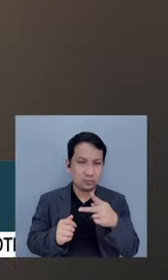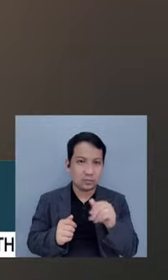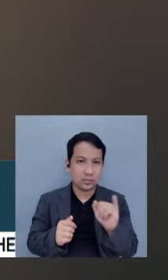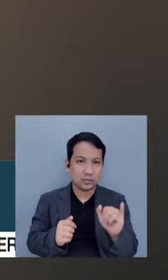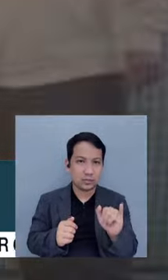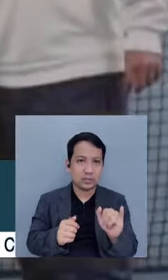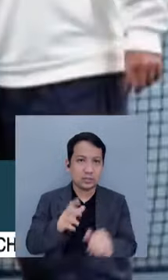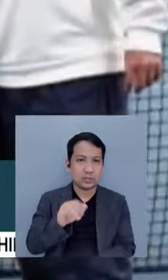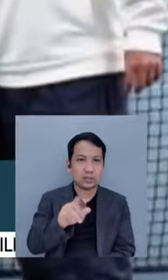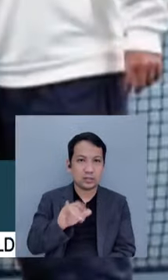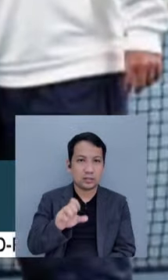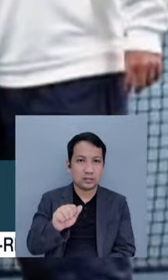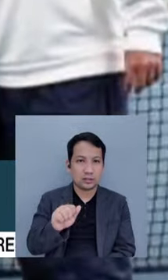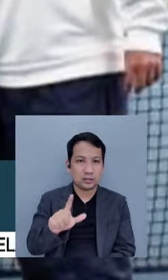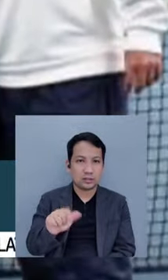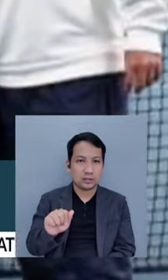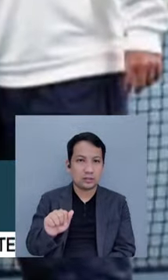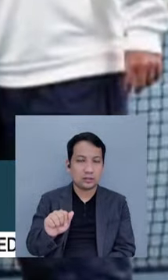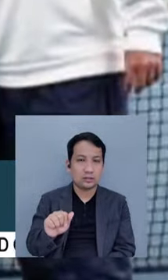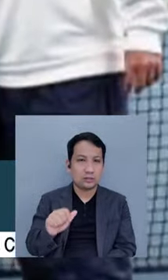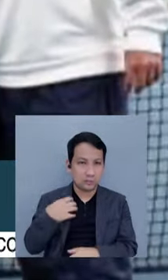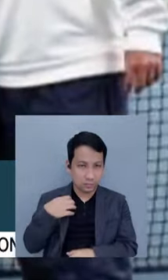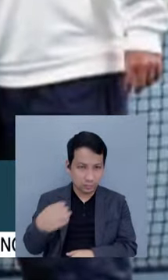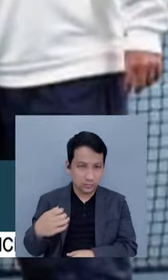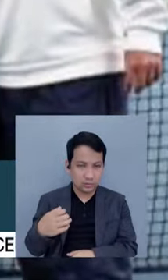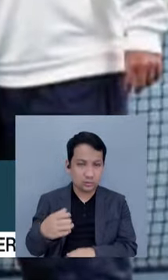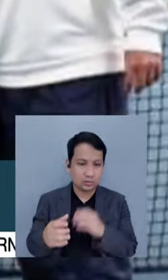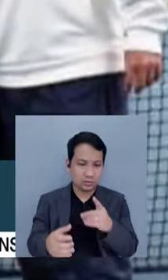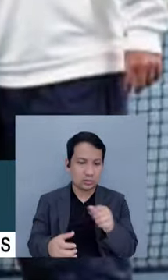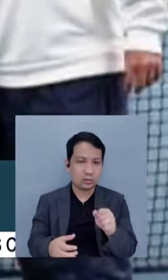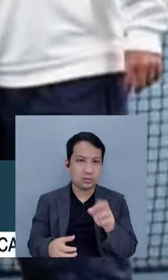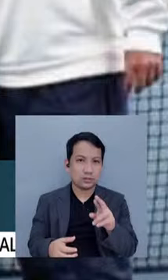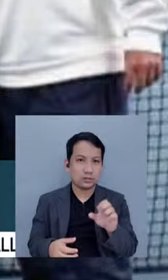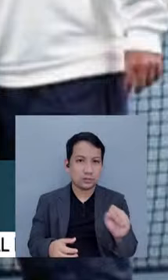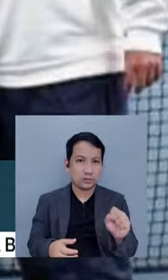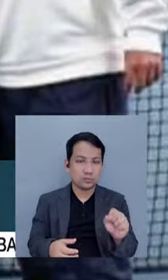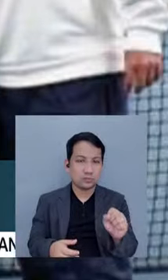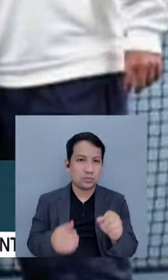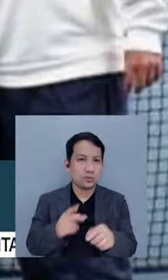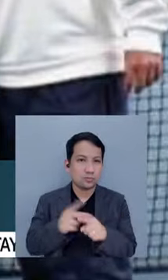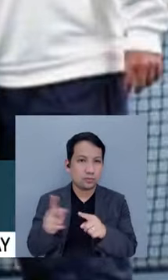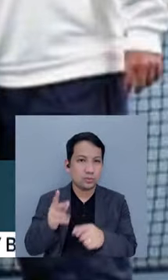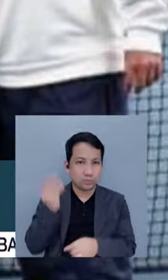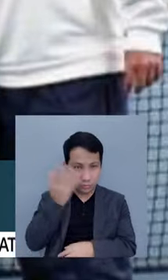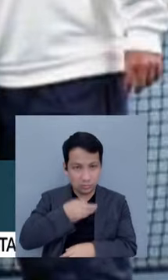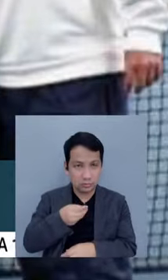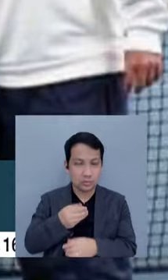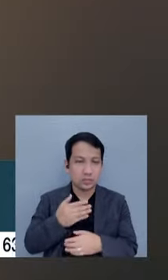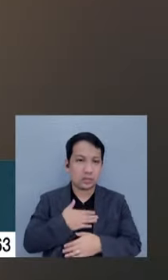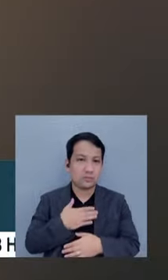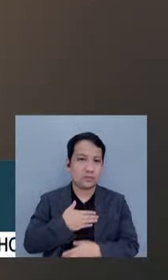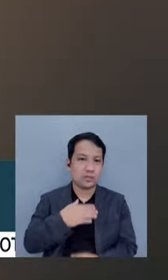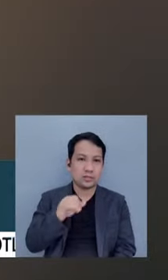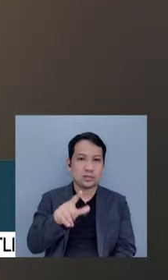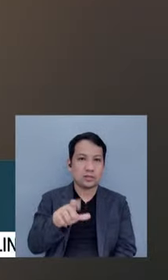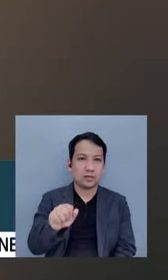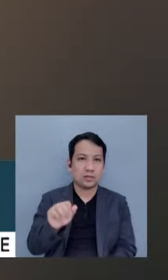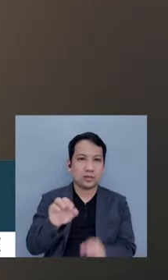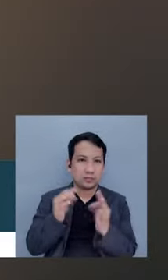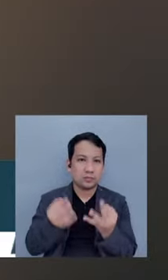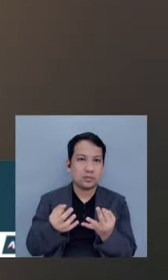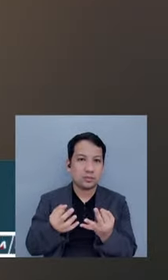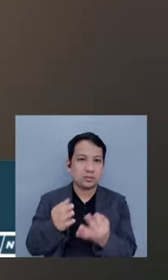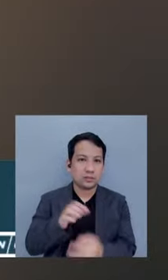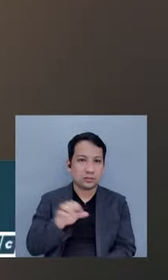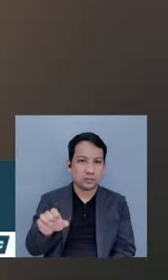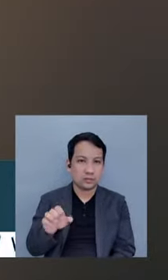crowd alongside her coach, Danny DeRocha. So definitely a very happy Ayala family over the Easter weekend. And